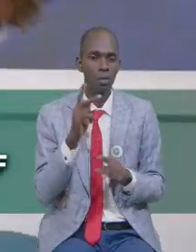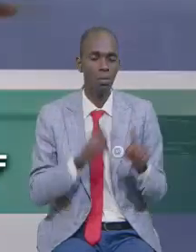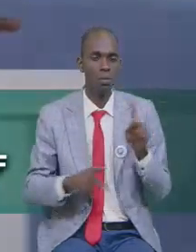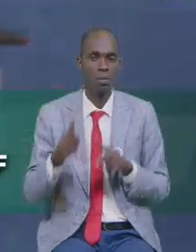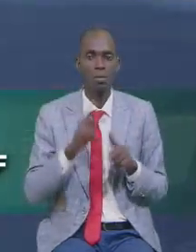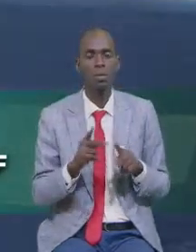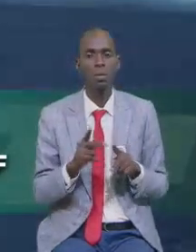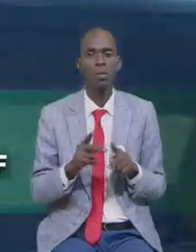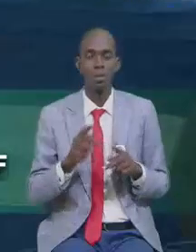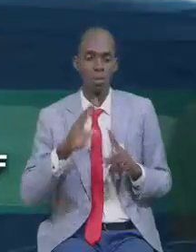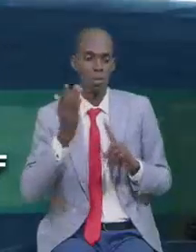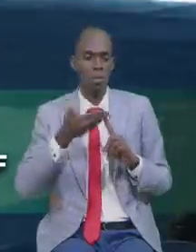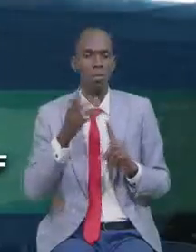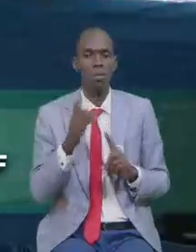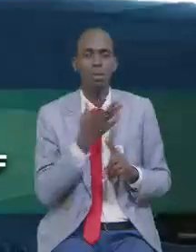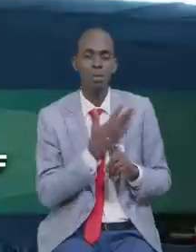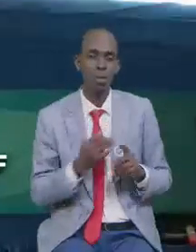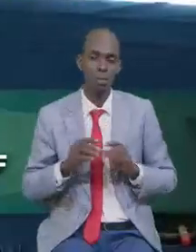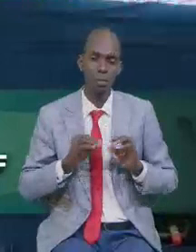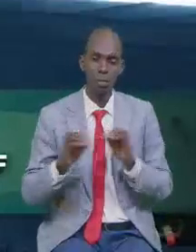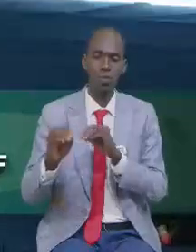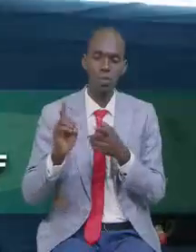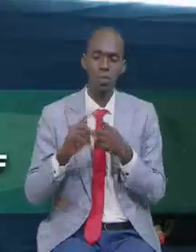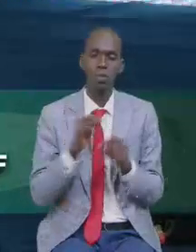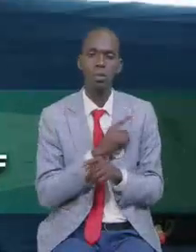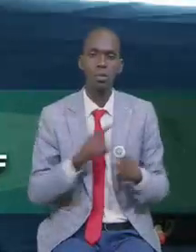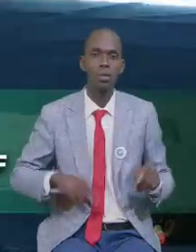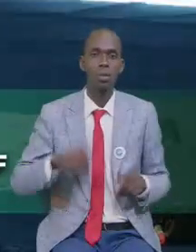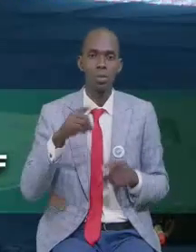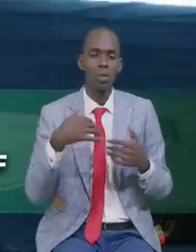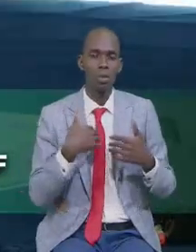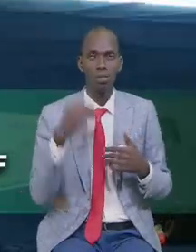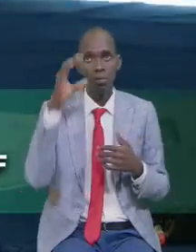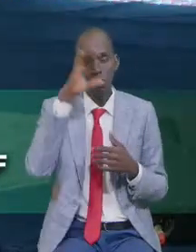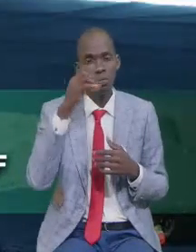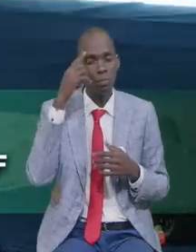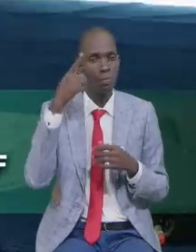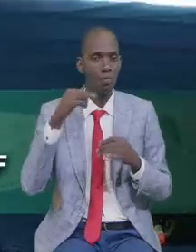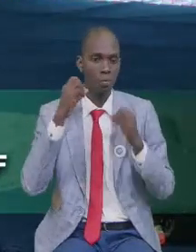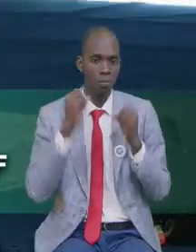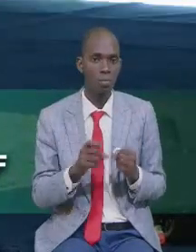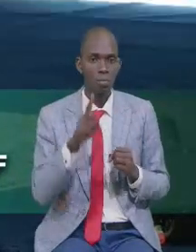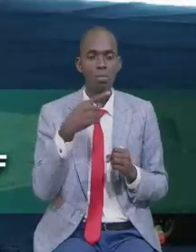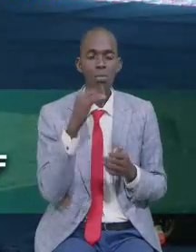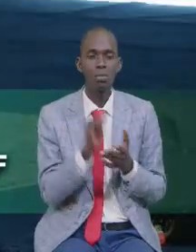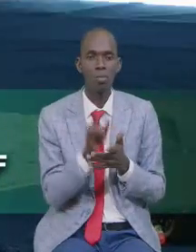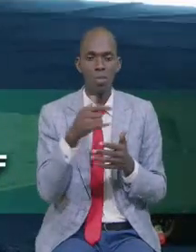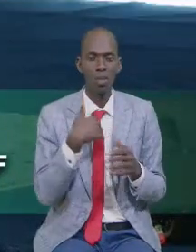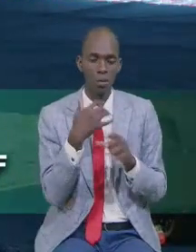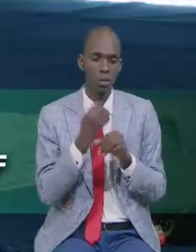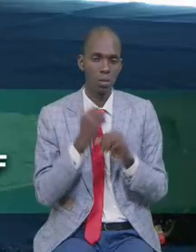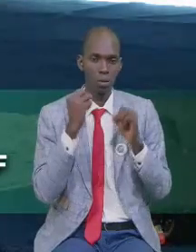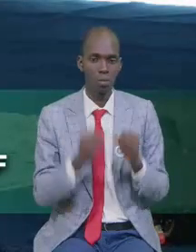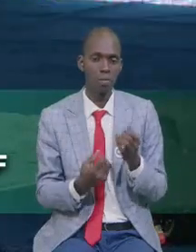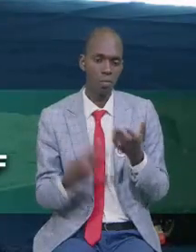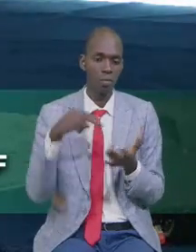and run towards the Lord. You have sought for the power. You said you have received the power. Rise up